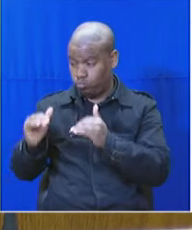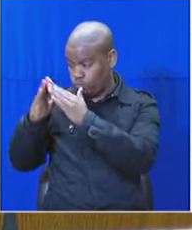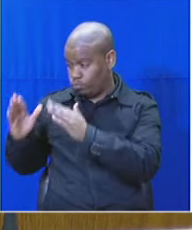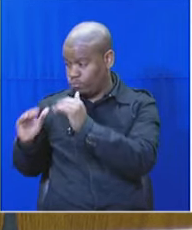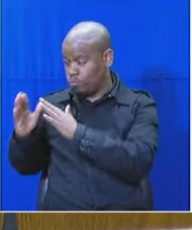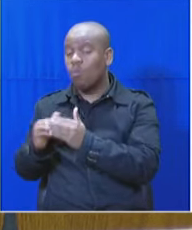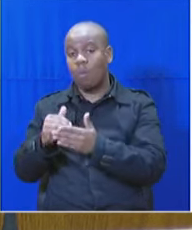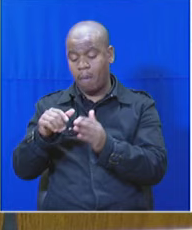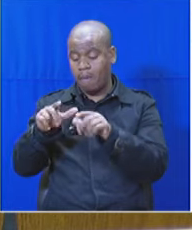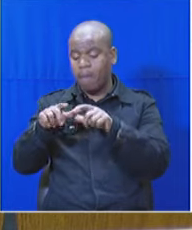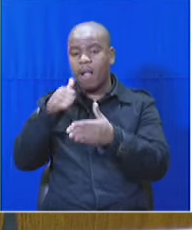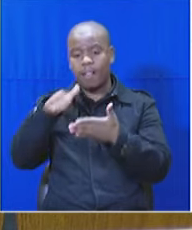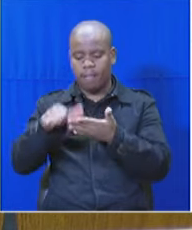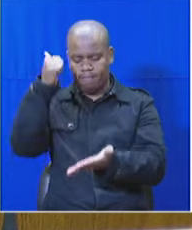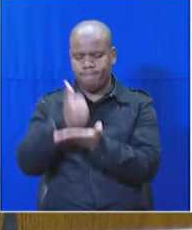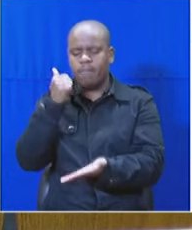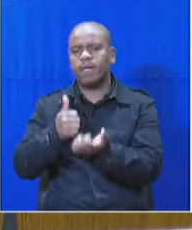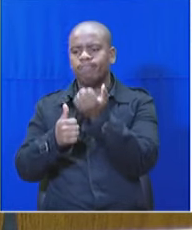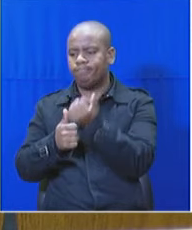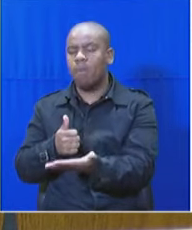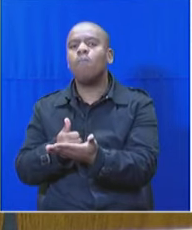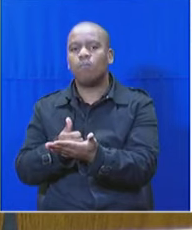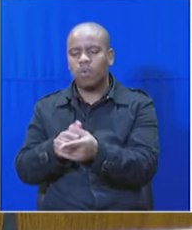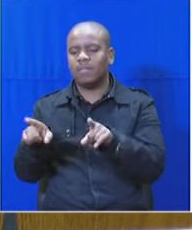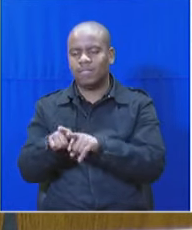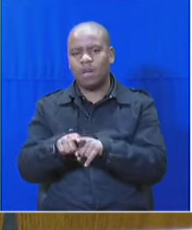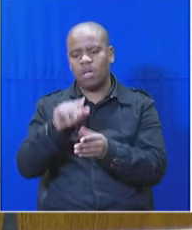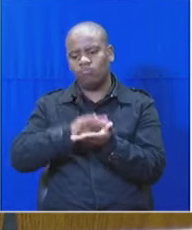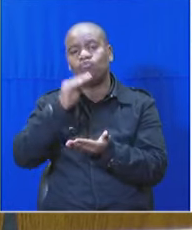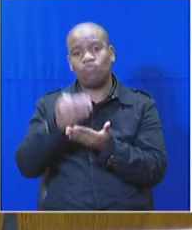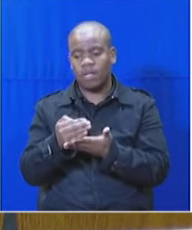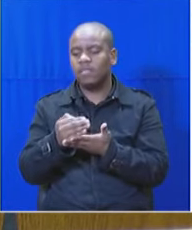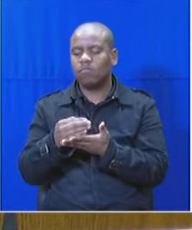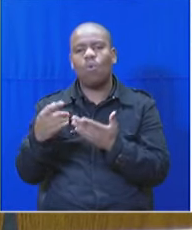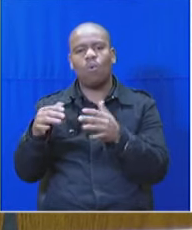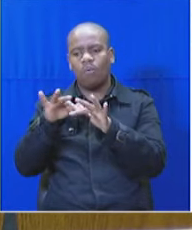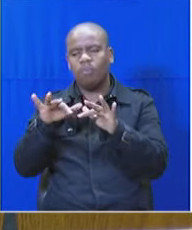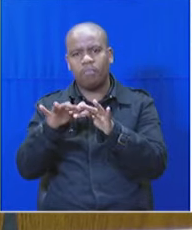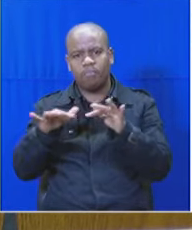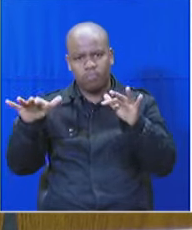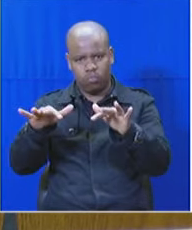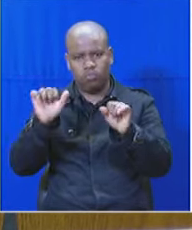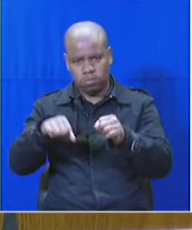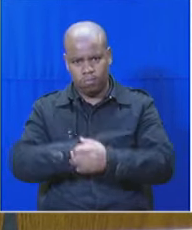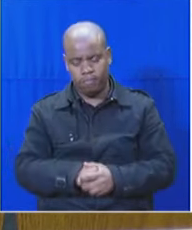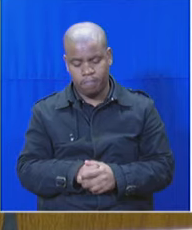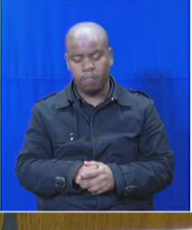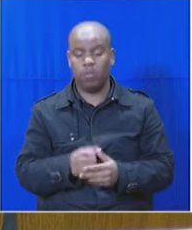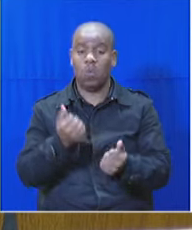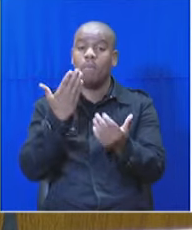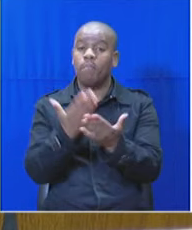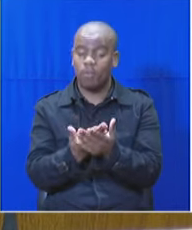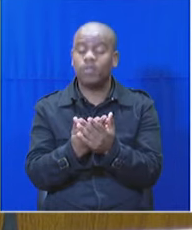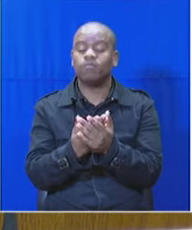under collectives, such as trusts and communal property associations. This move has necessitated an